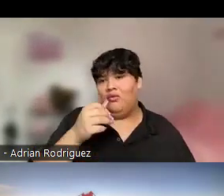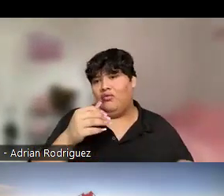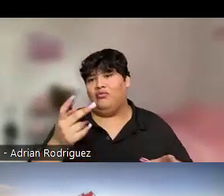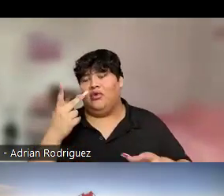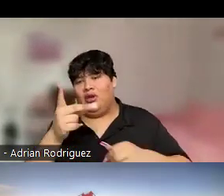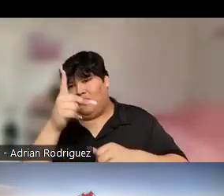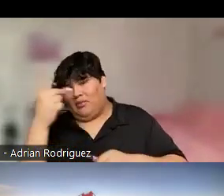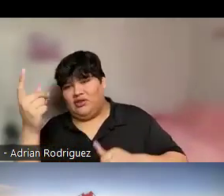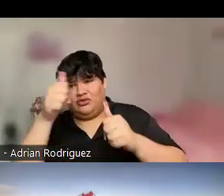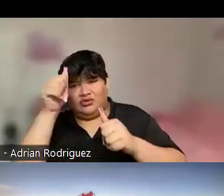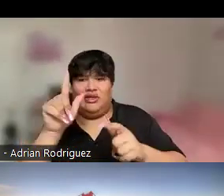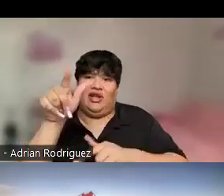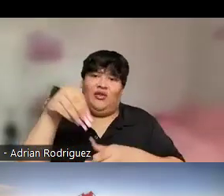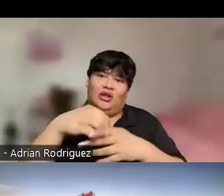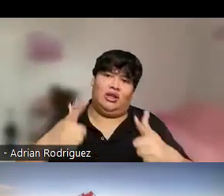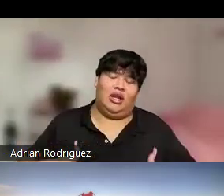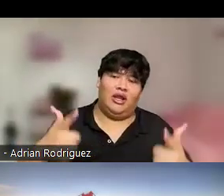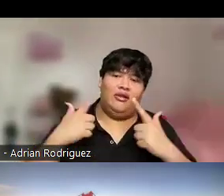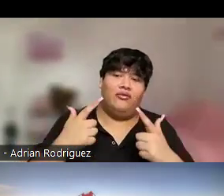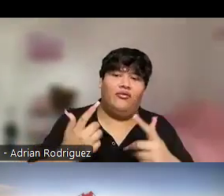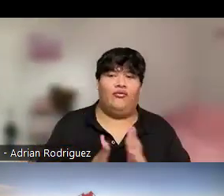dementia in later life.